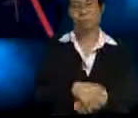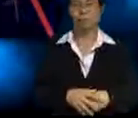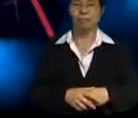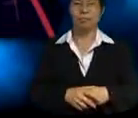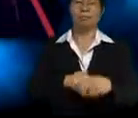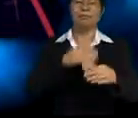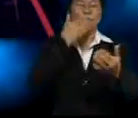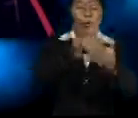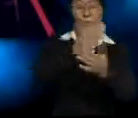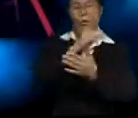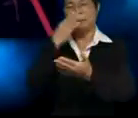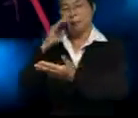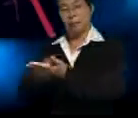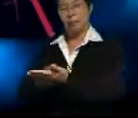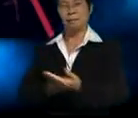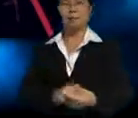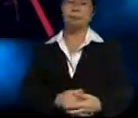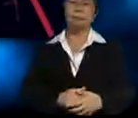Advantages and disadvantages.